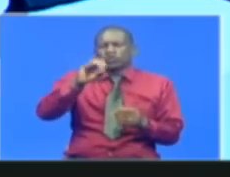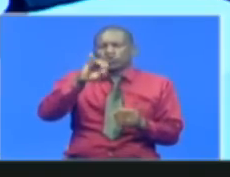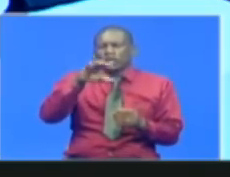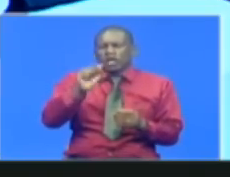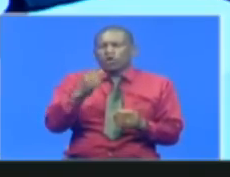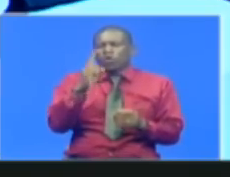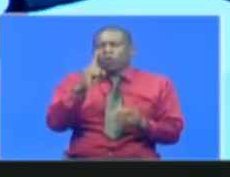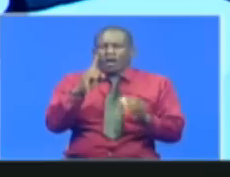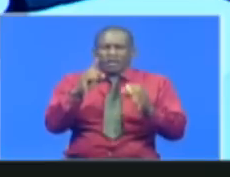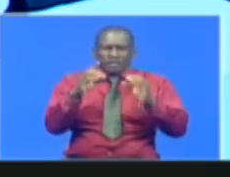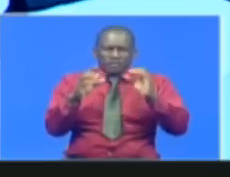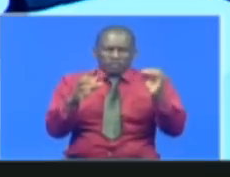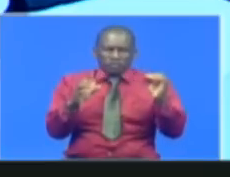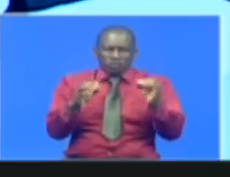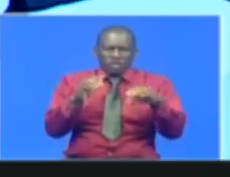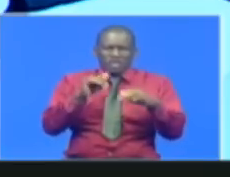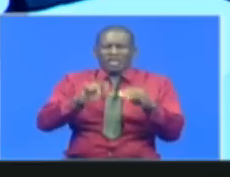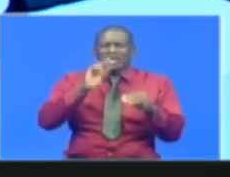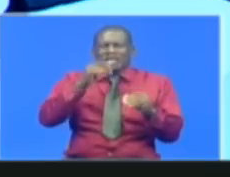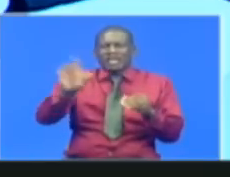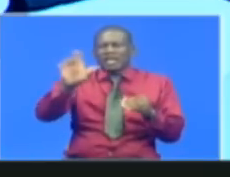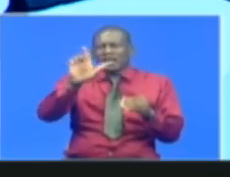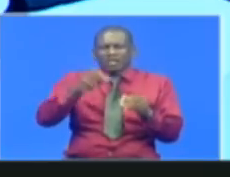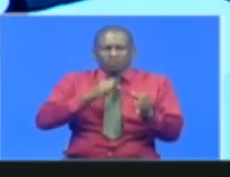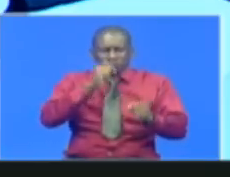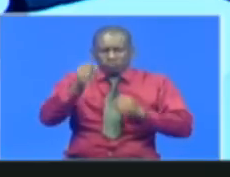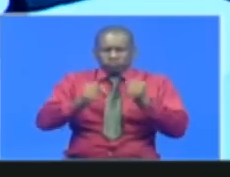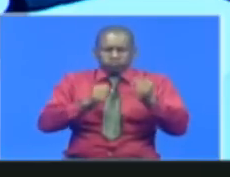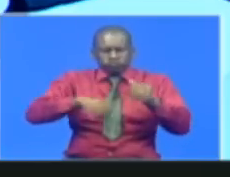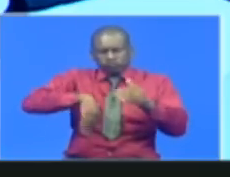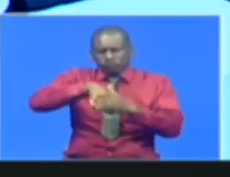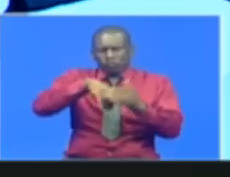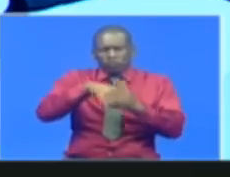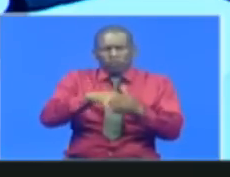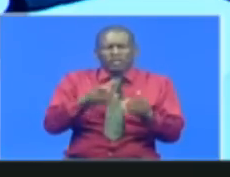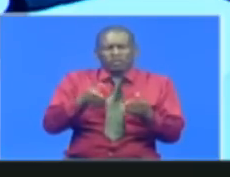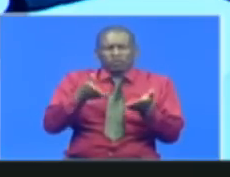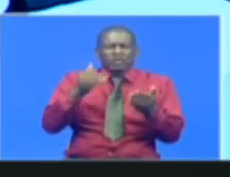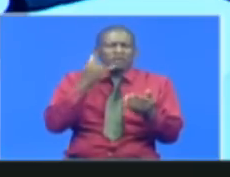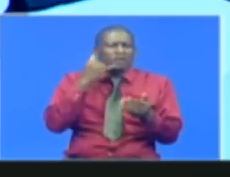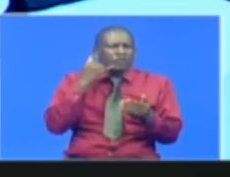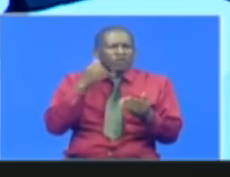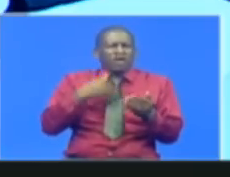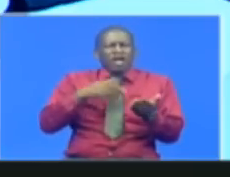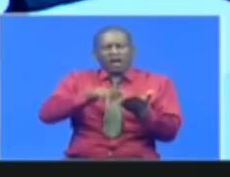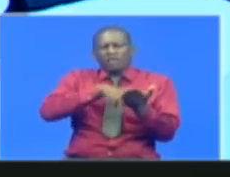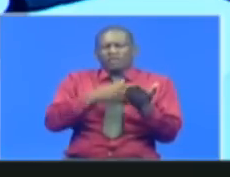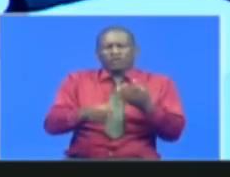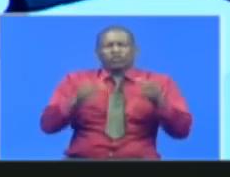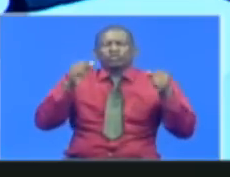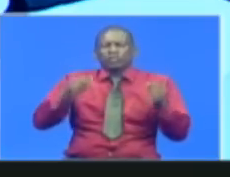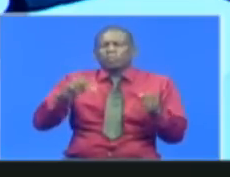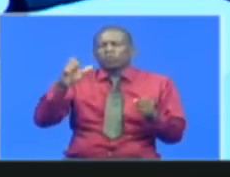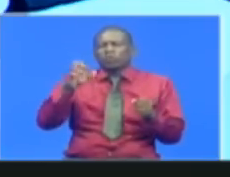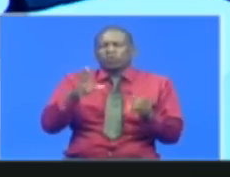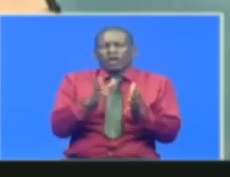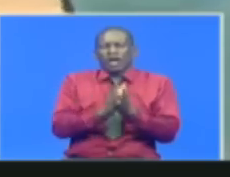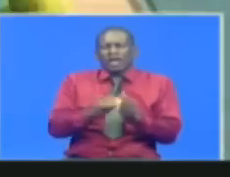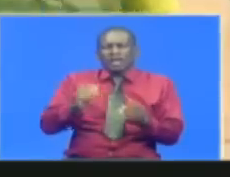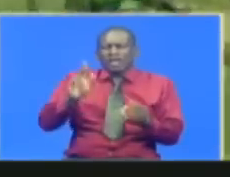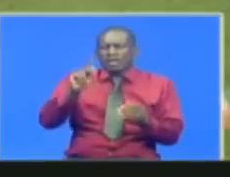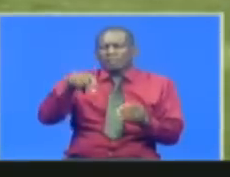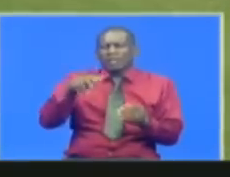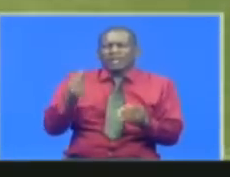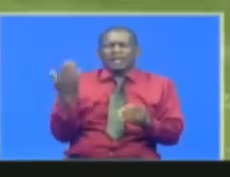an evenly contested Kenyan Premier League match played at their Praha Stadium. Having lost to champions Gor Mahia and Bandari last